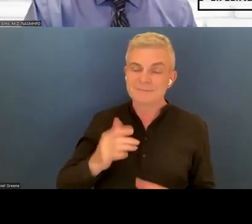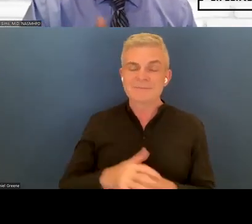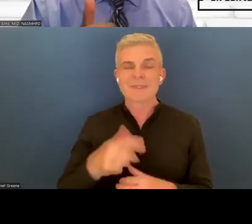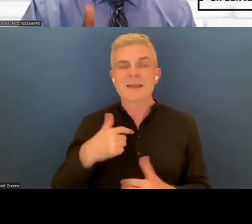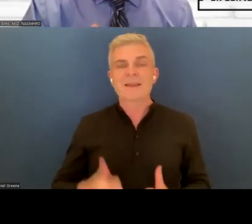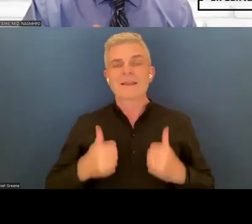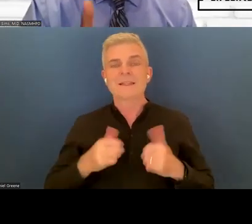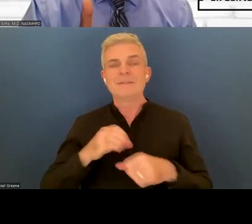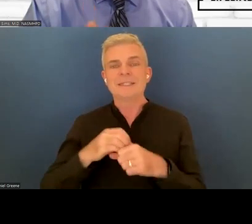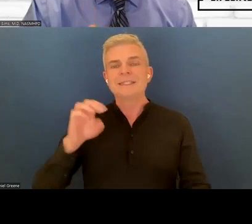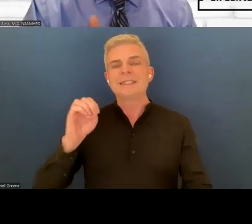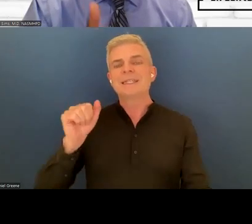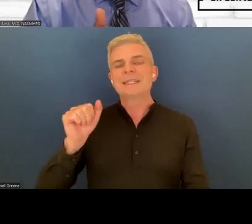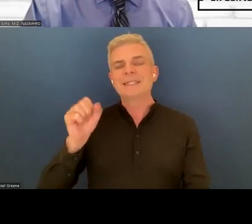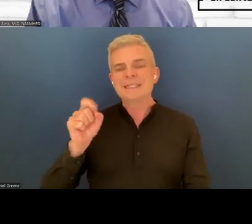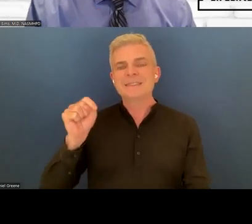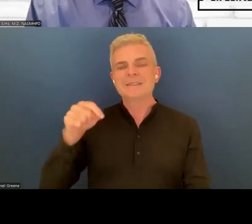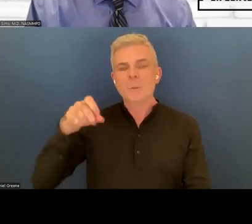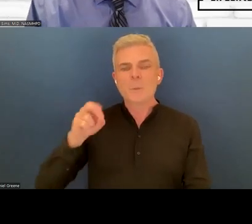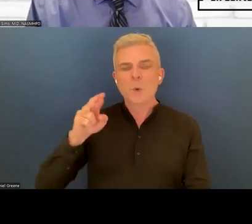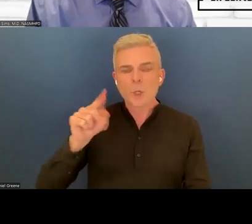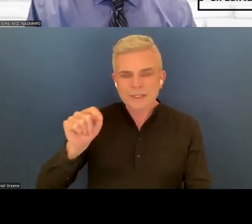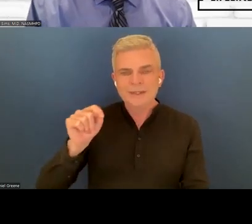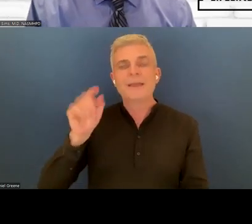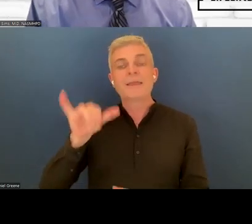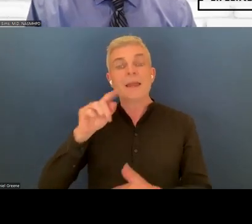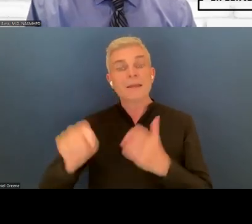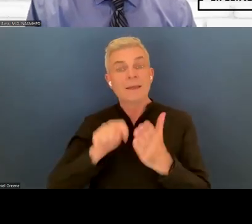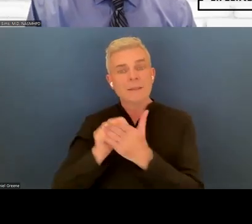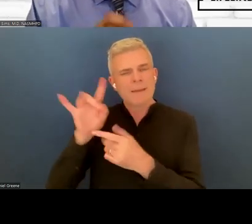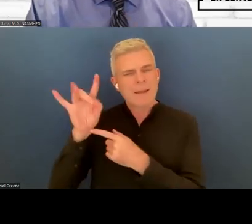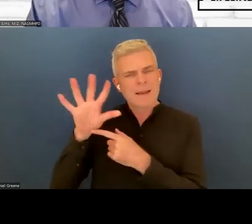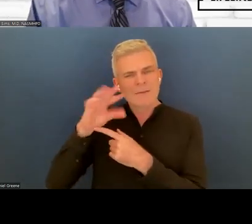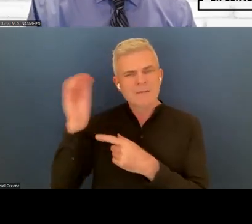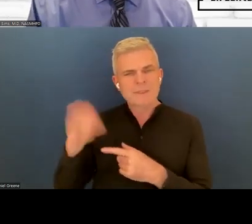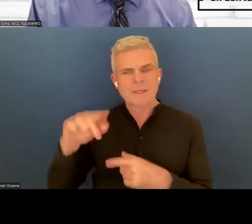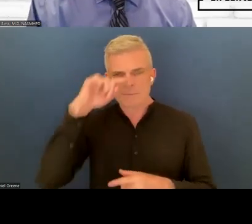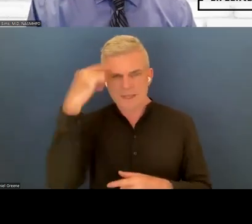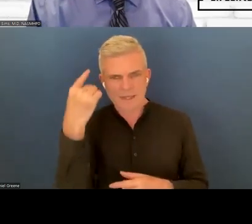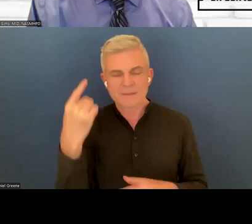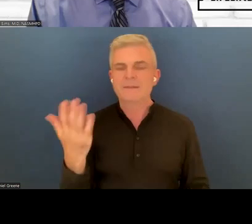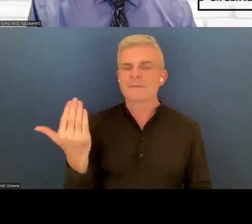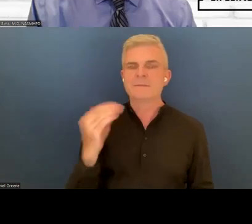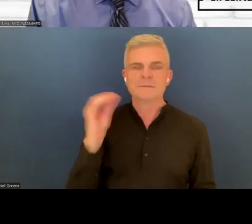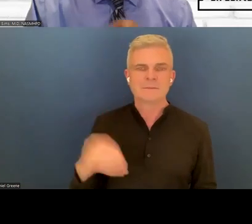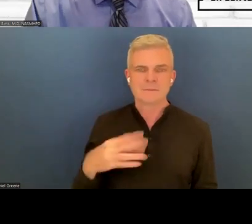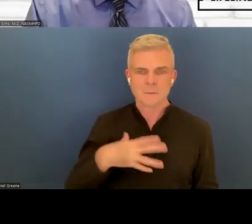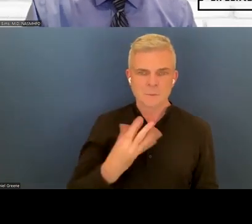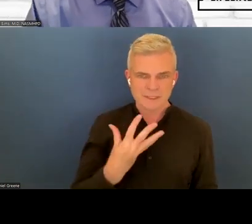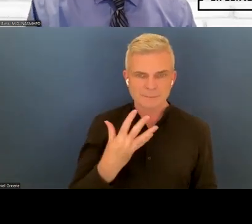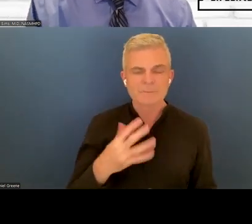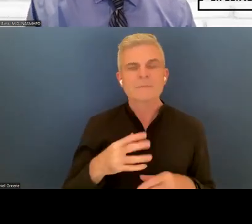in Eastport, and Eastport at that time was 85% Black and 15% white. At